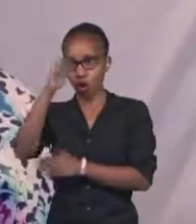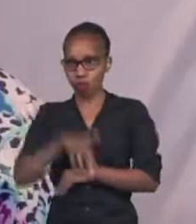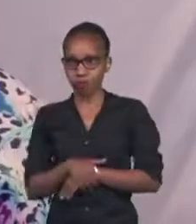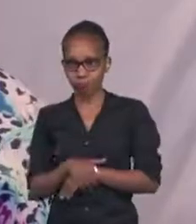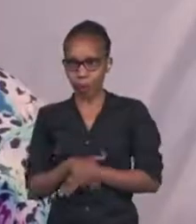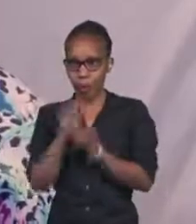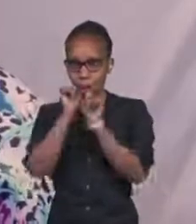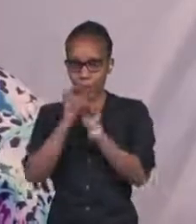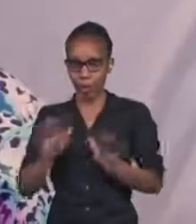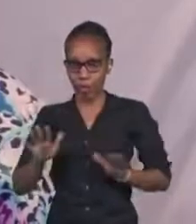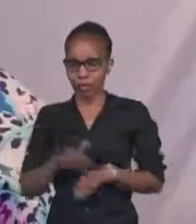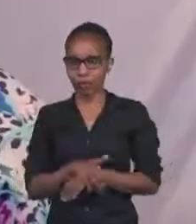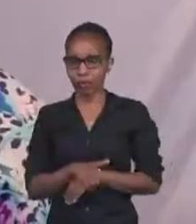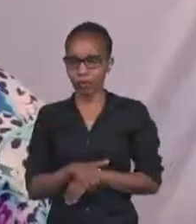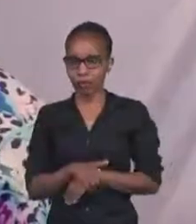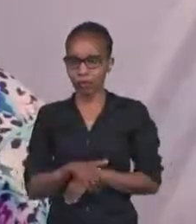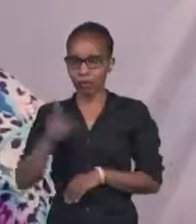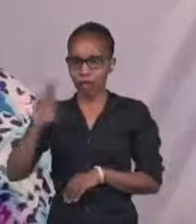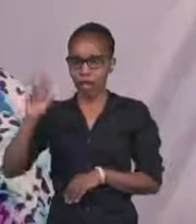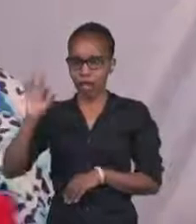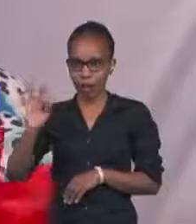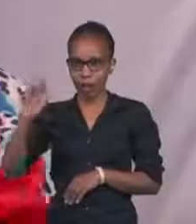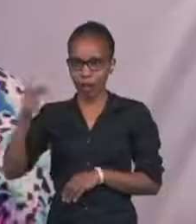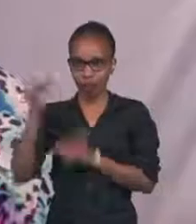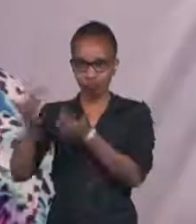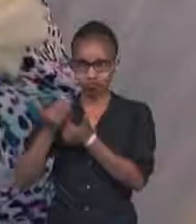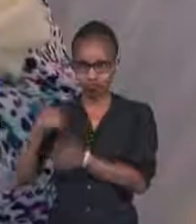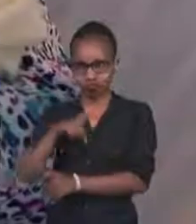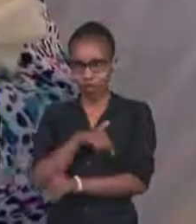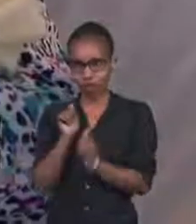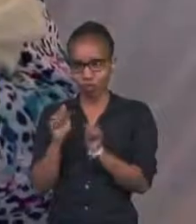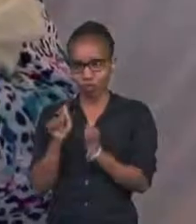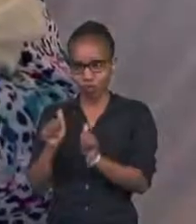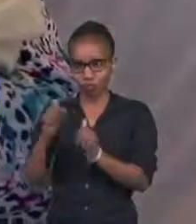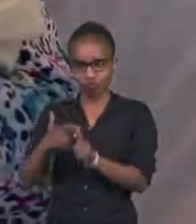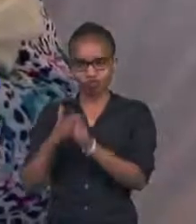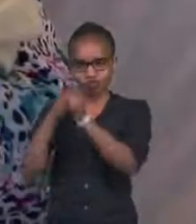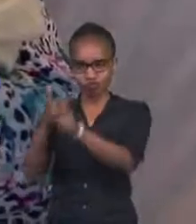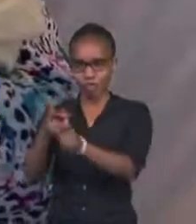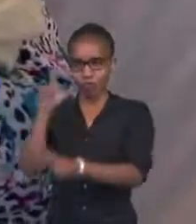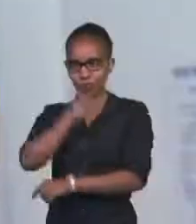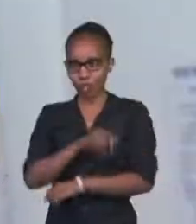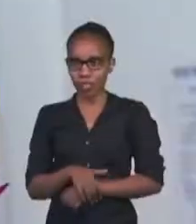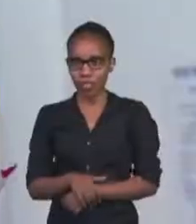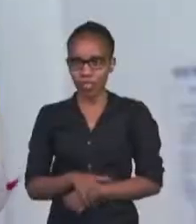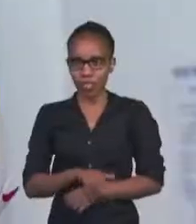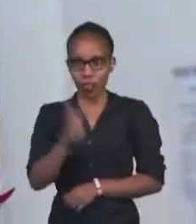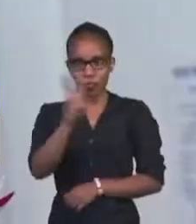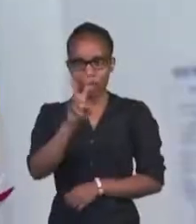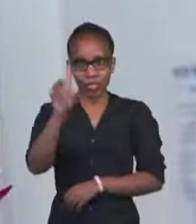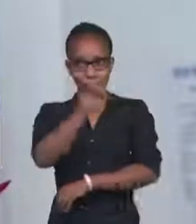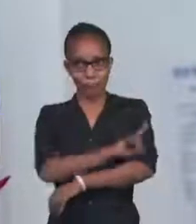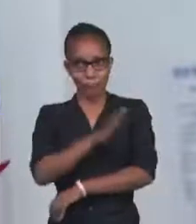hii baraka. RFH tumetunzwa vizuri, tumeletewa zawadi. Tunashukuru Mungu. Mimi sasa Valentine